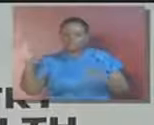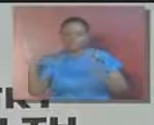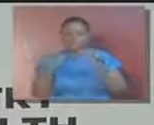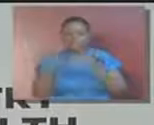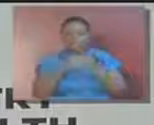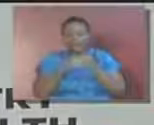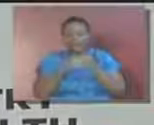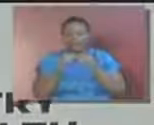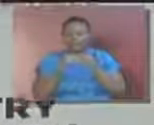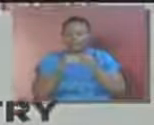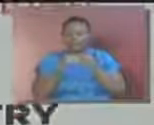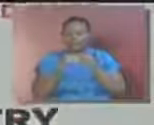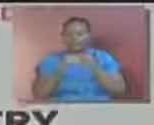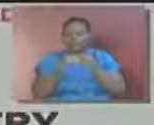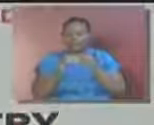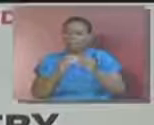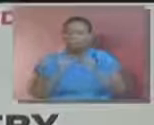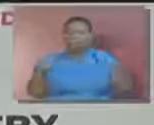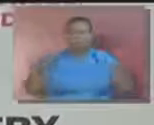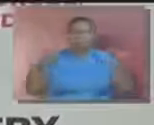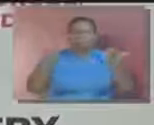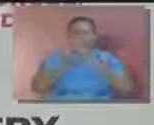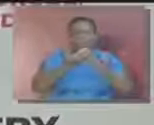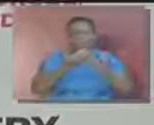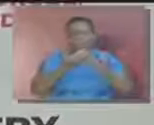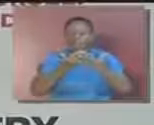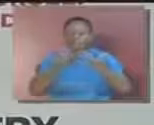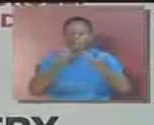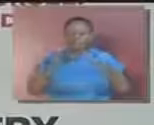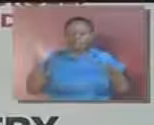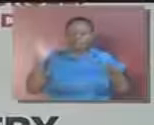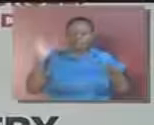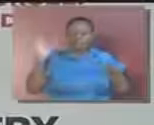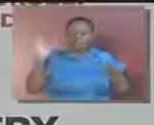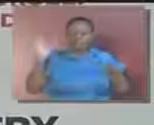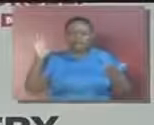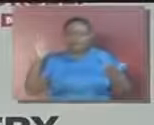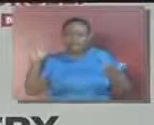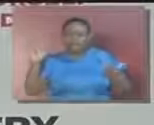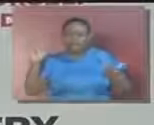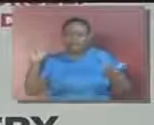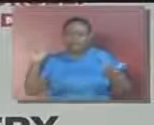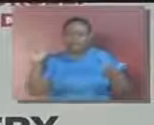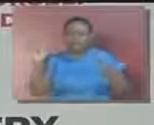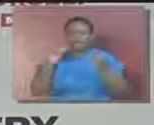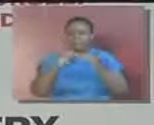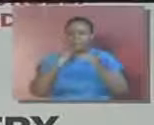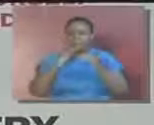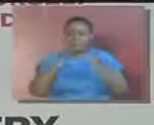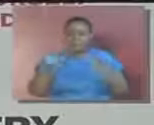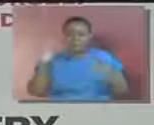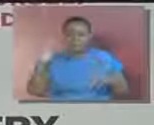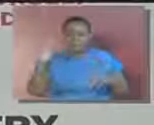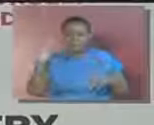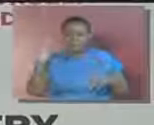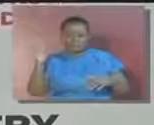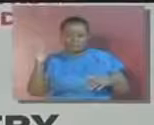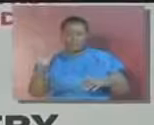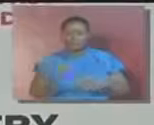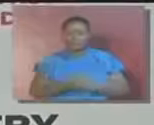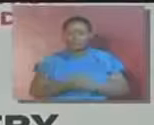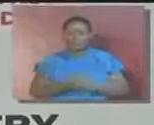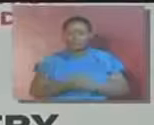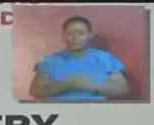Good. The balance that we have from SSI, CM is about